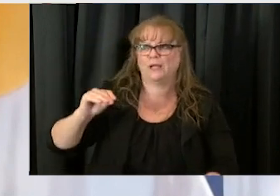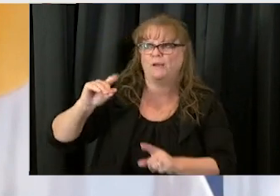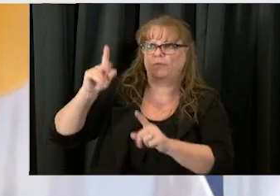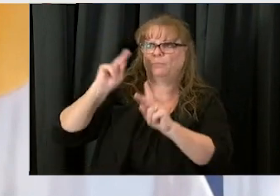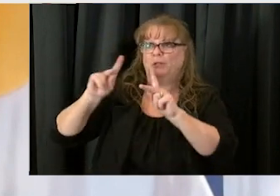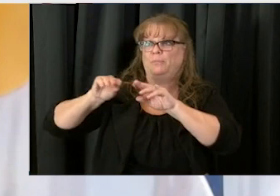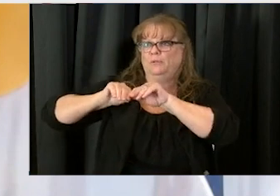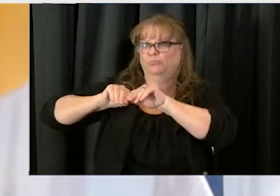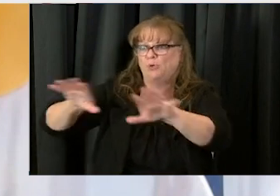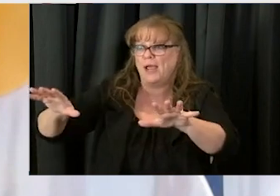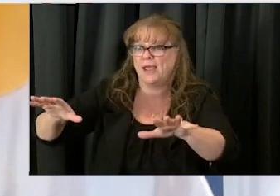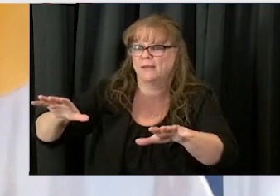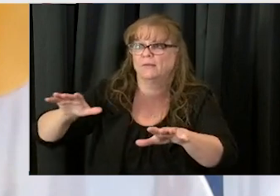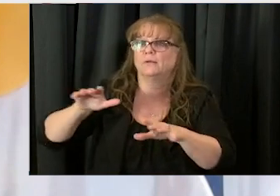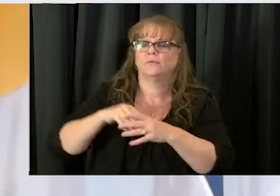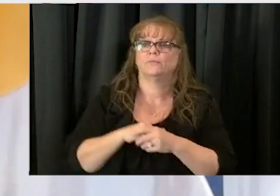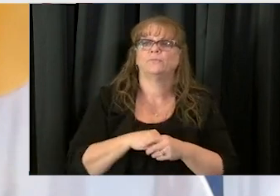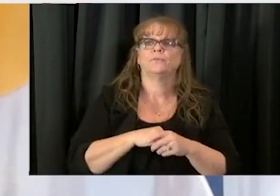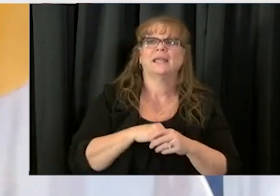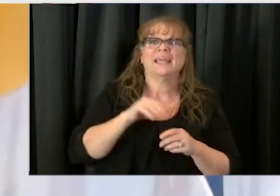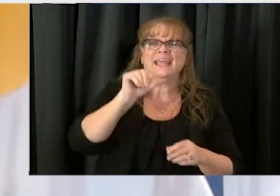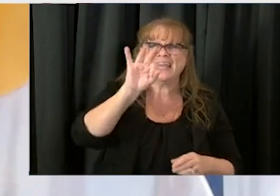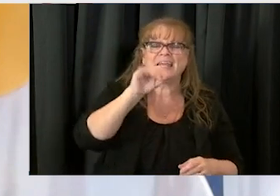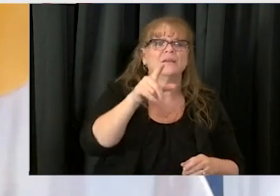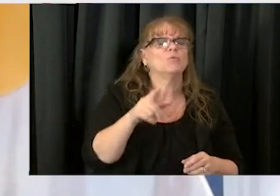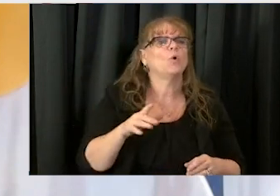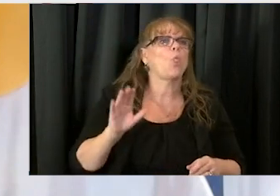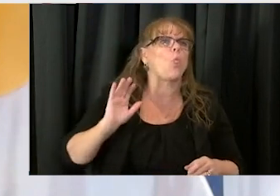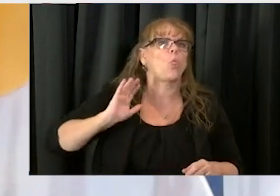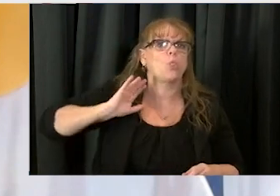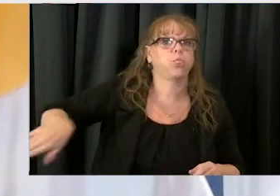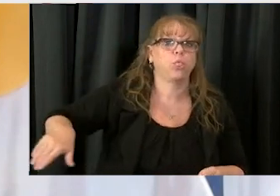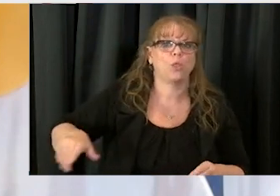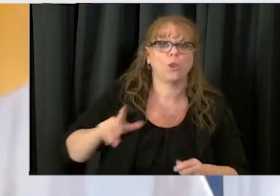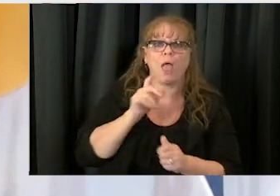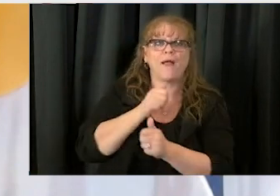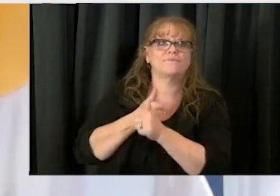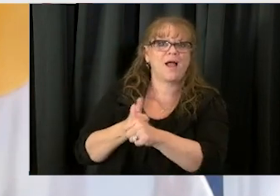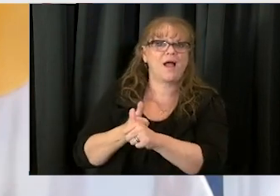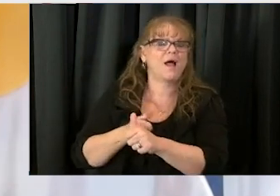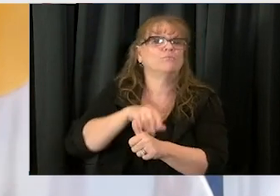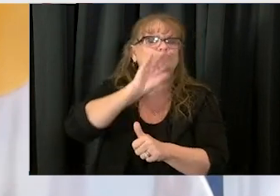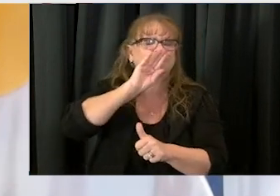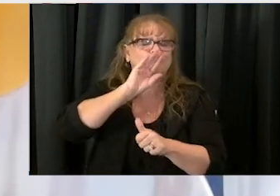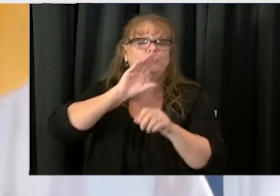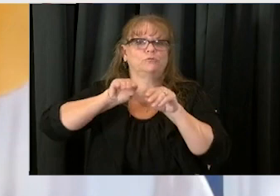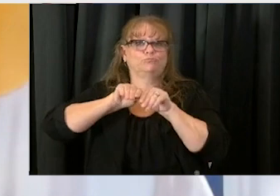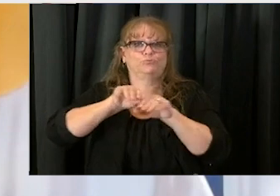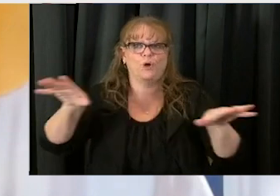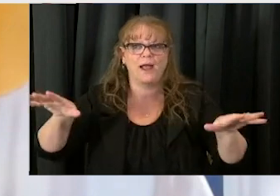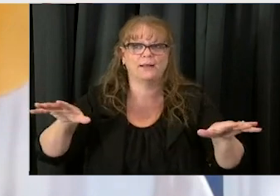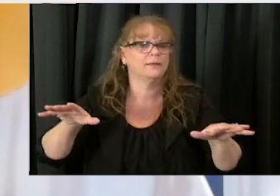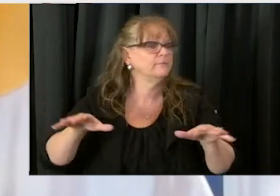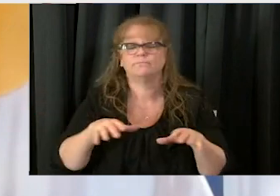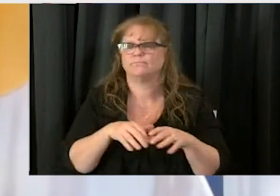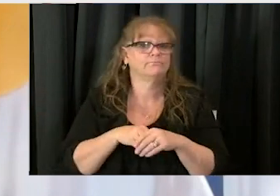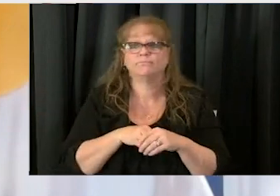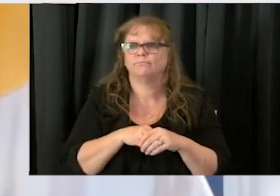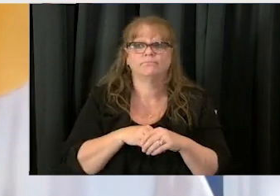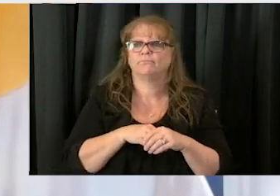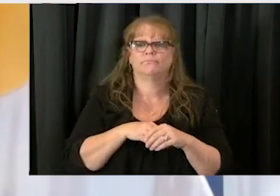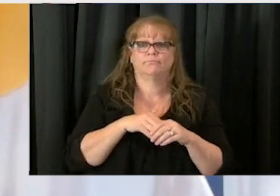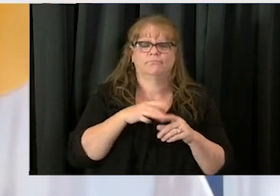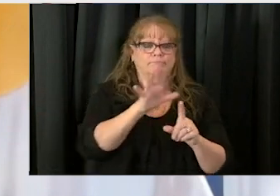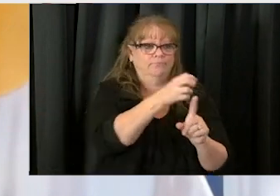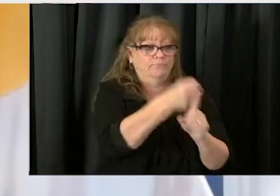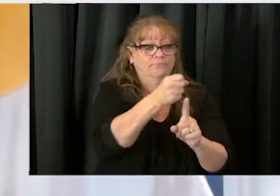it. Right with that vaccine on the horizon, with perhaps you, if you're over 70, or your parents or grandparents getting it in the next month